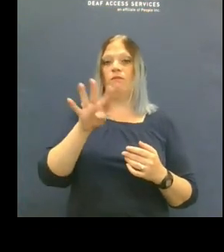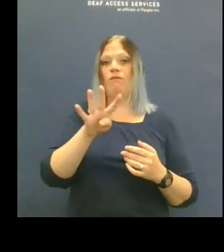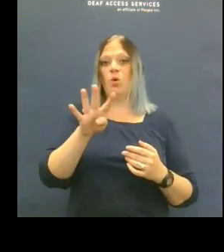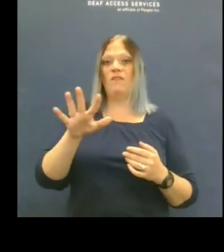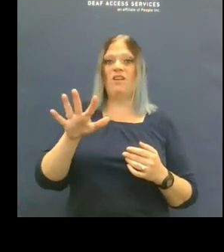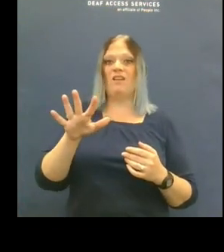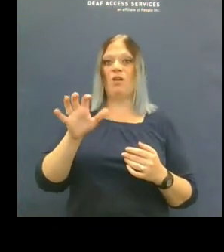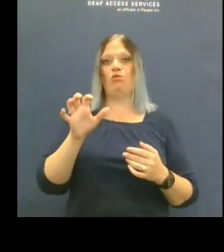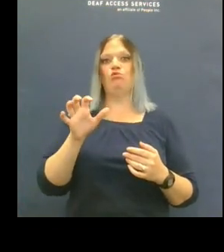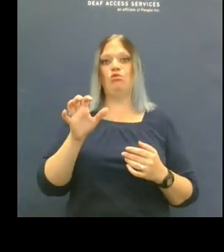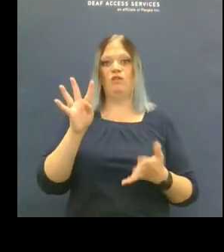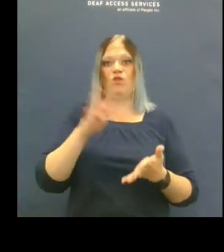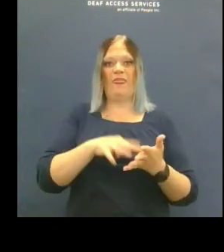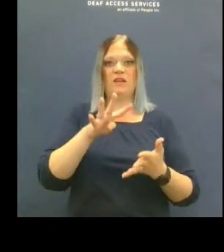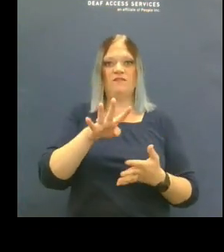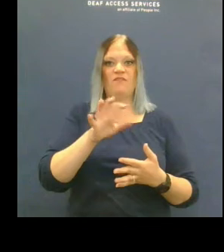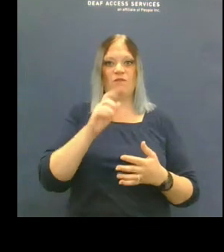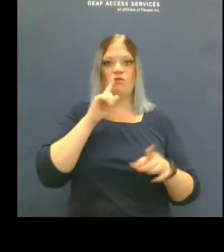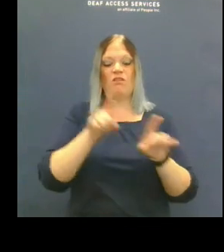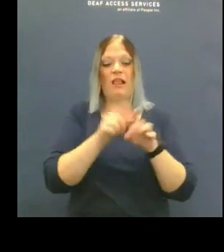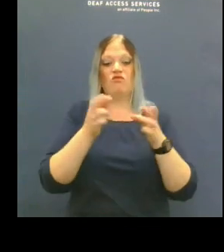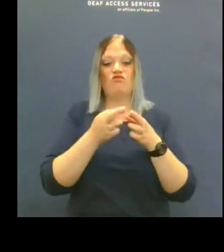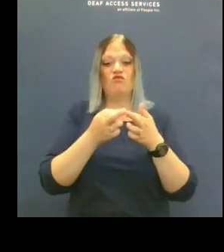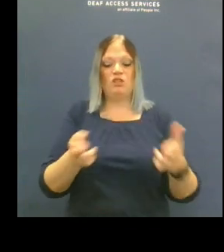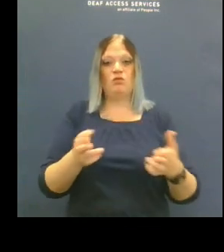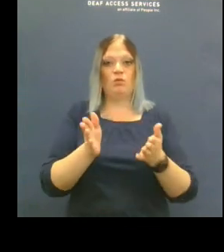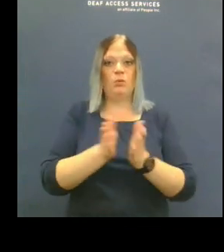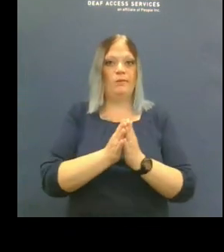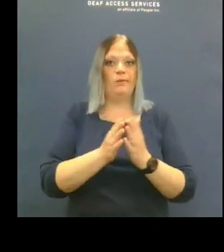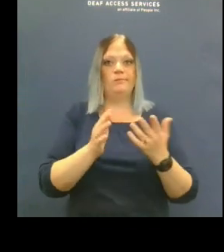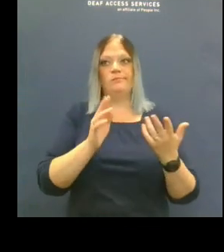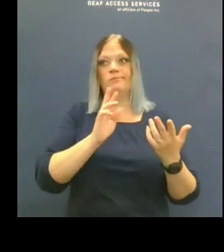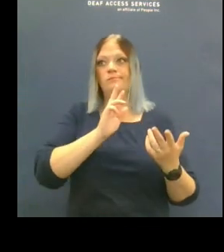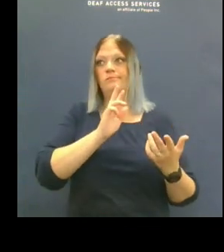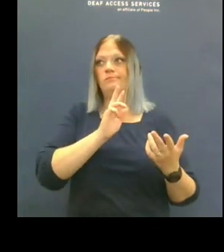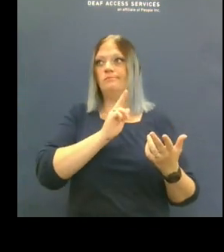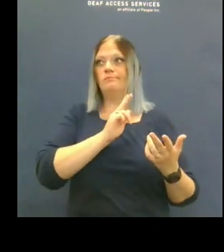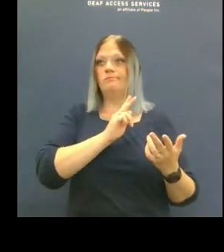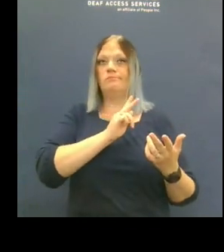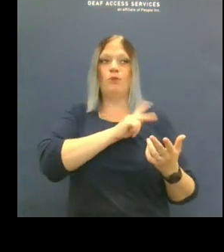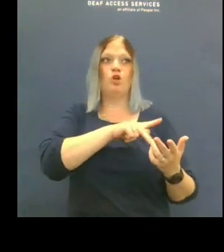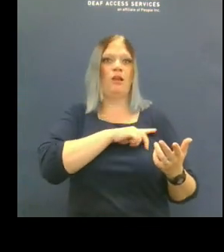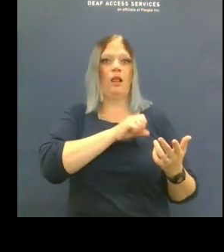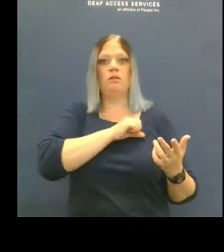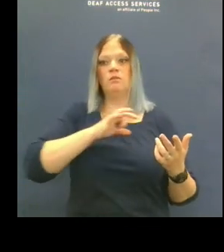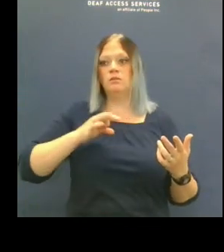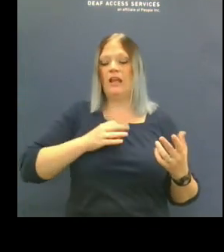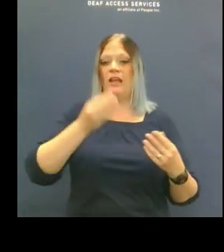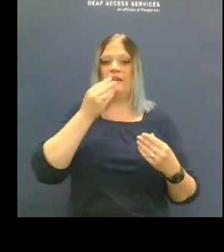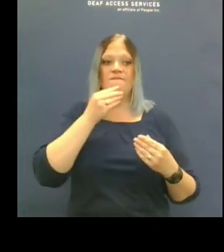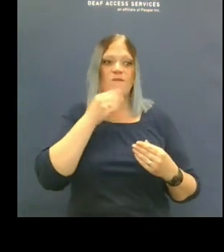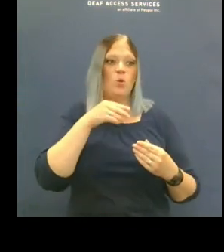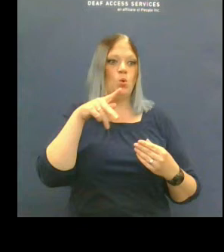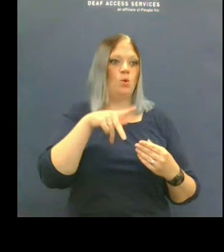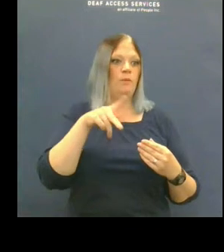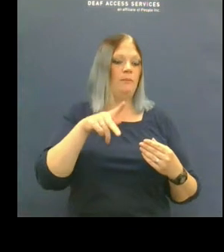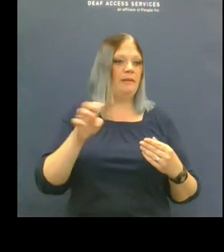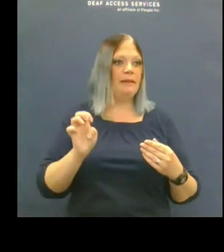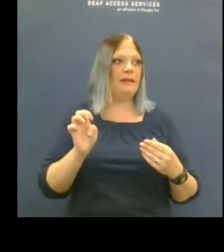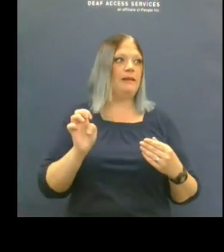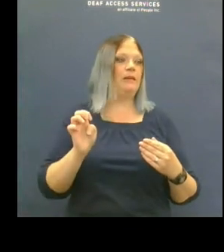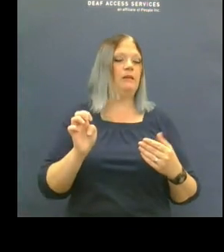there as resource requests, they could be anything from personnel, food, PPE, personal protective